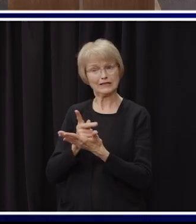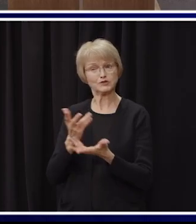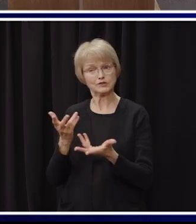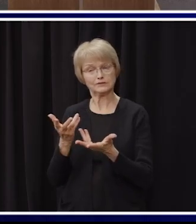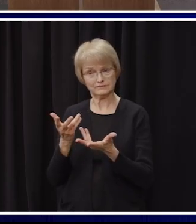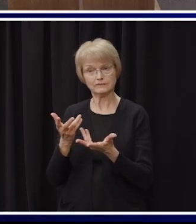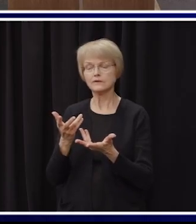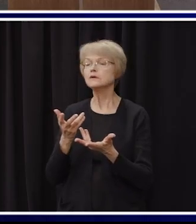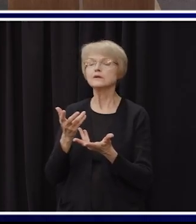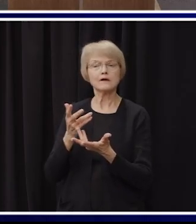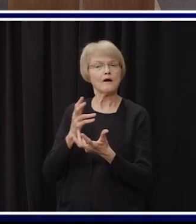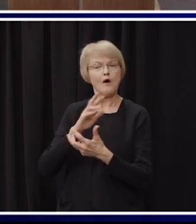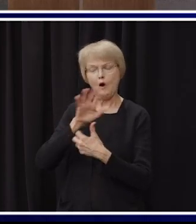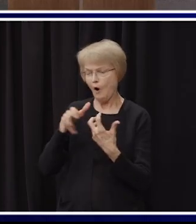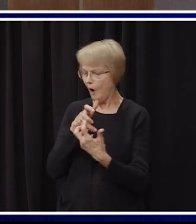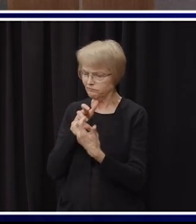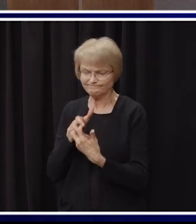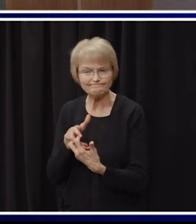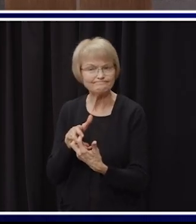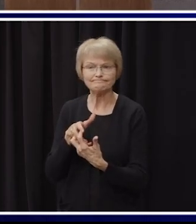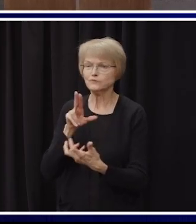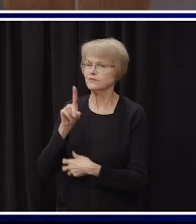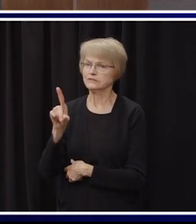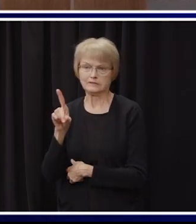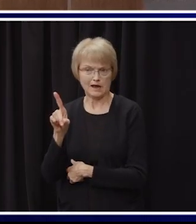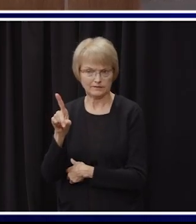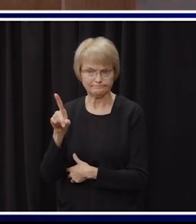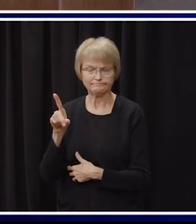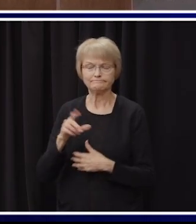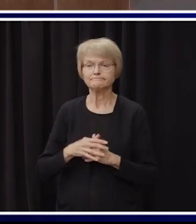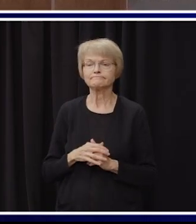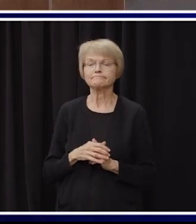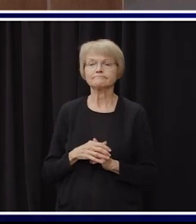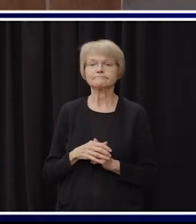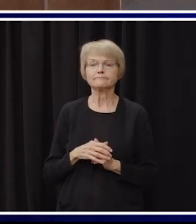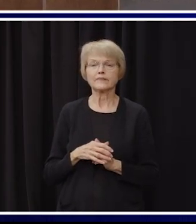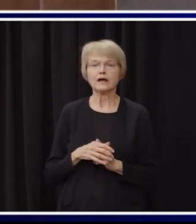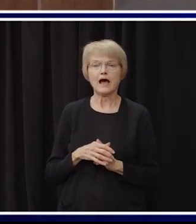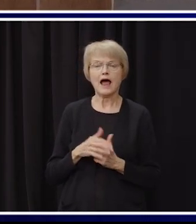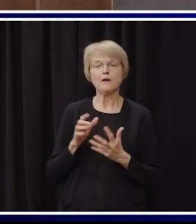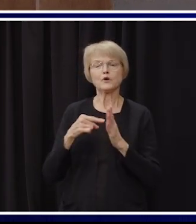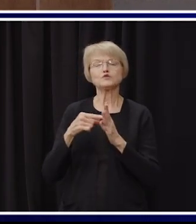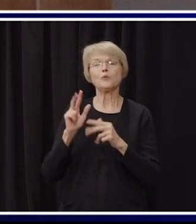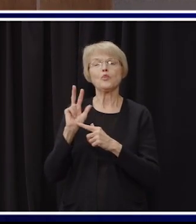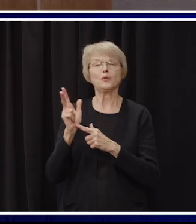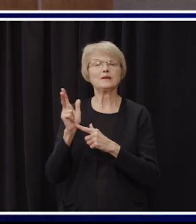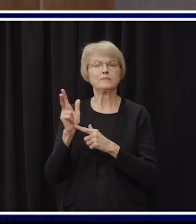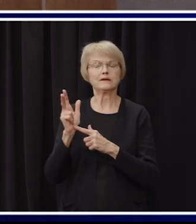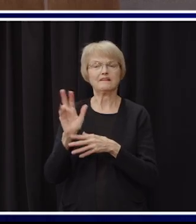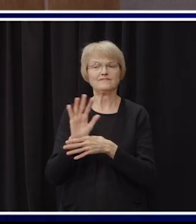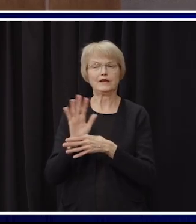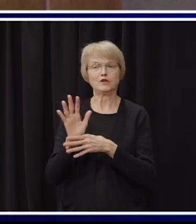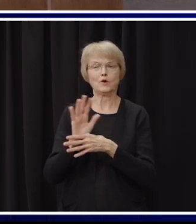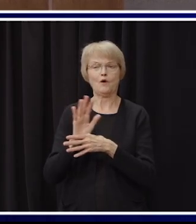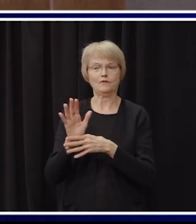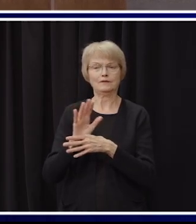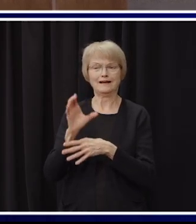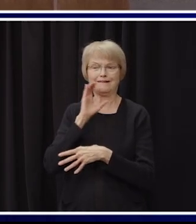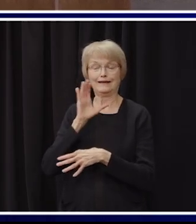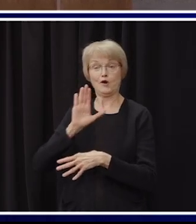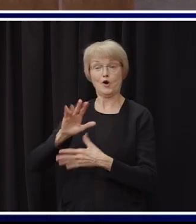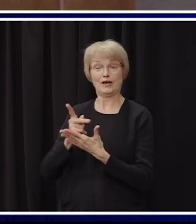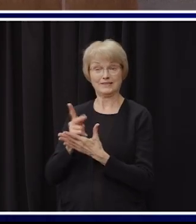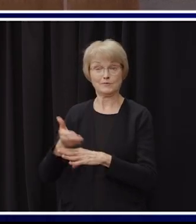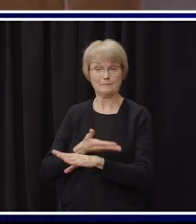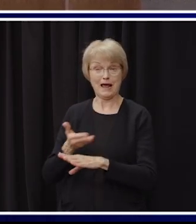all universal design principles. So I wanted to play about a 3-minute video of her kitchen remodel,